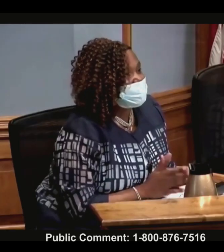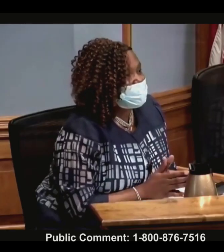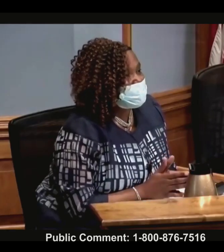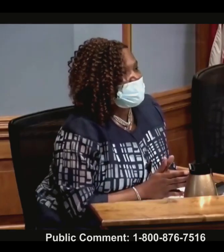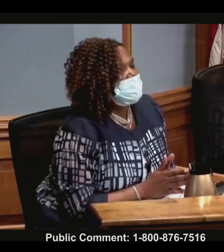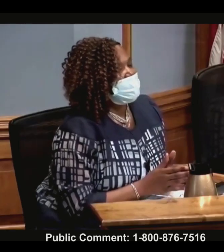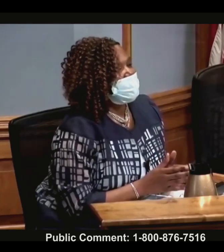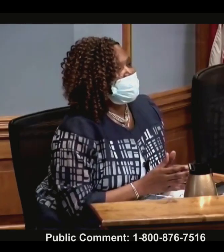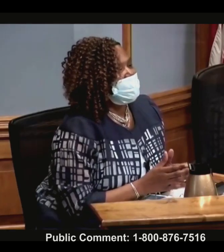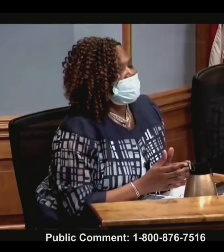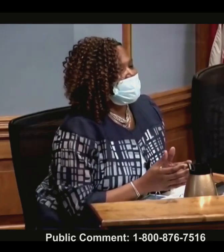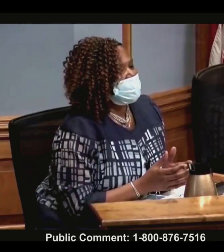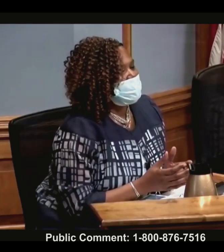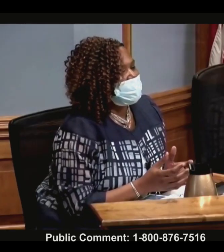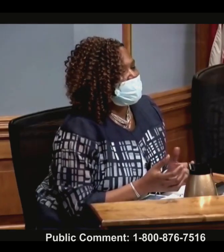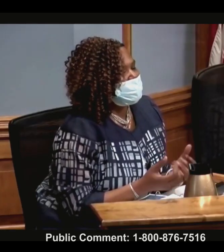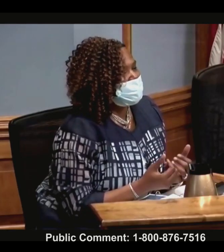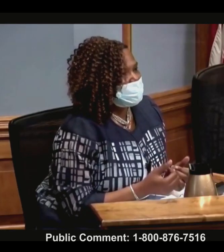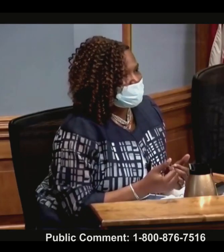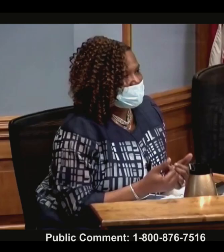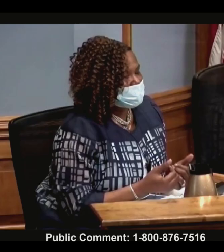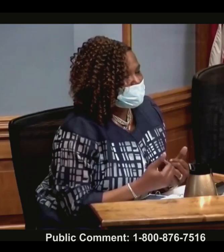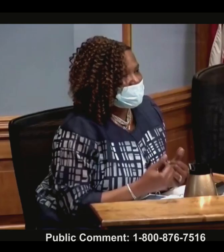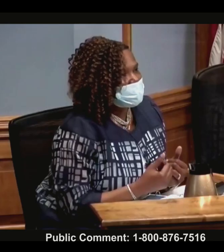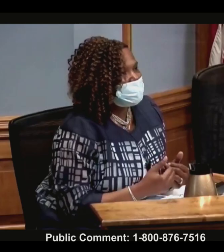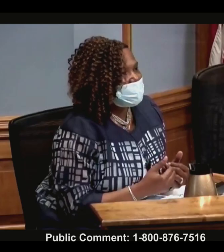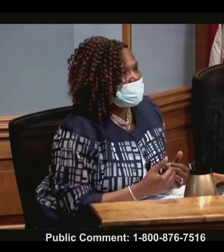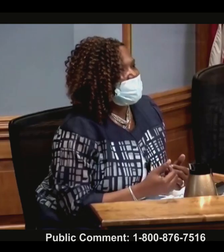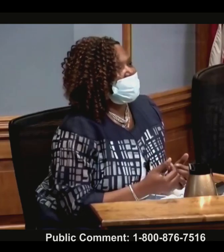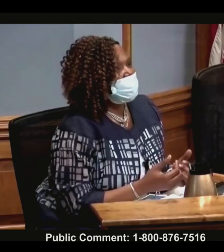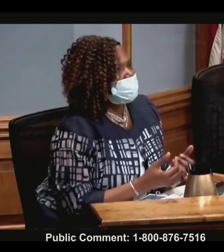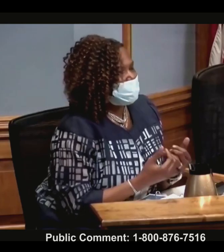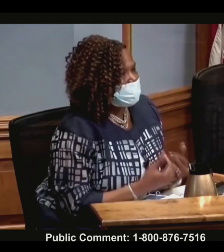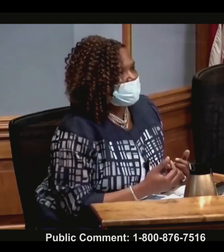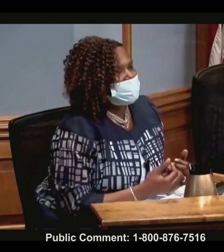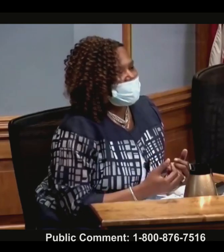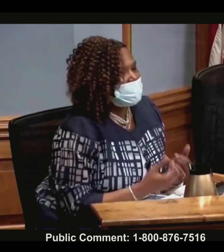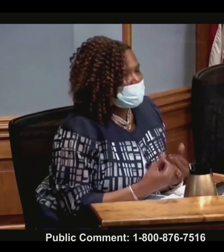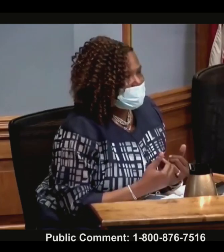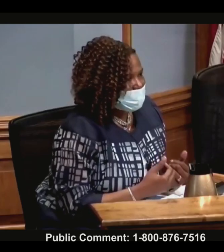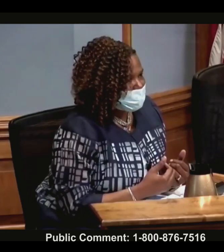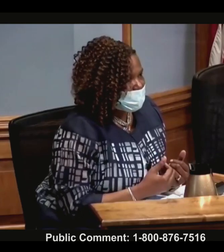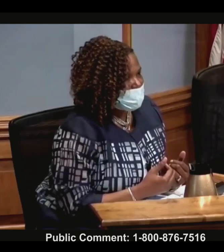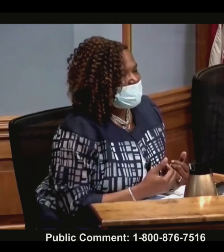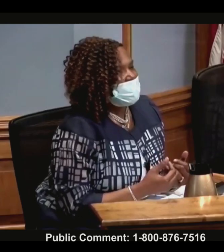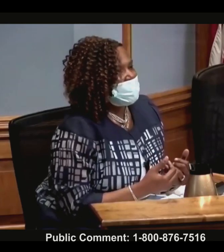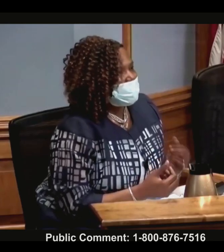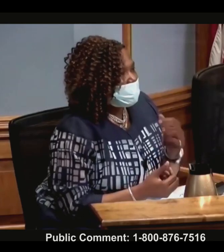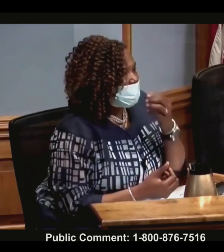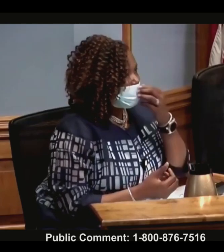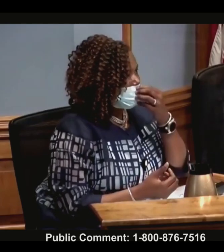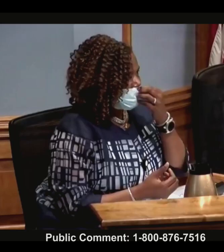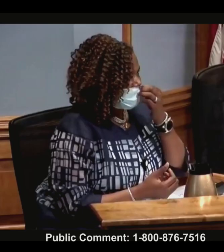you and the commitment that you made to me and people that look like me and people